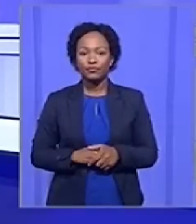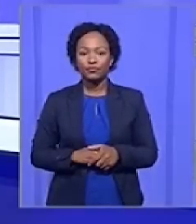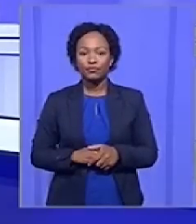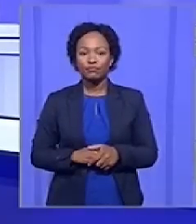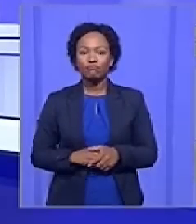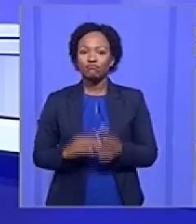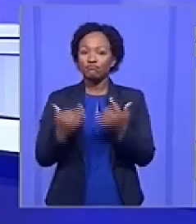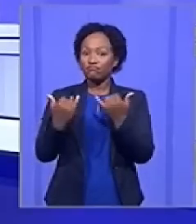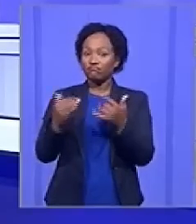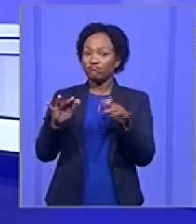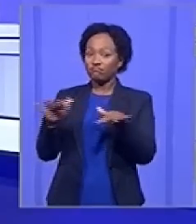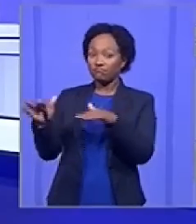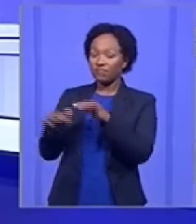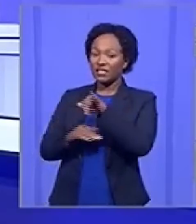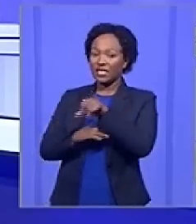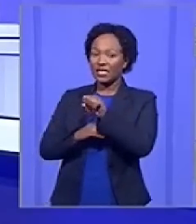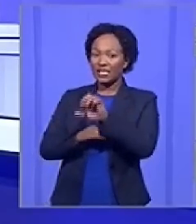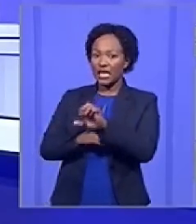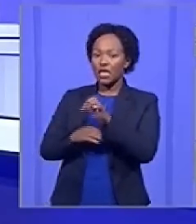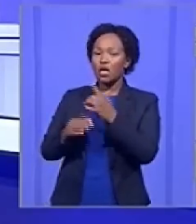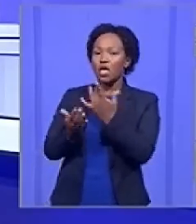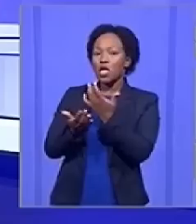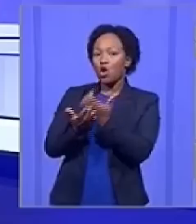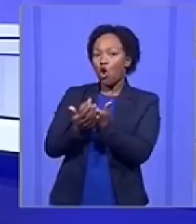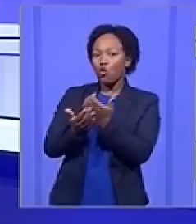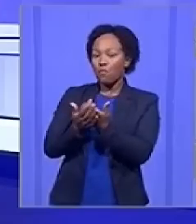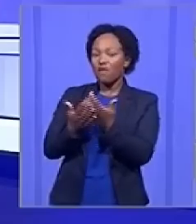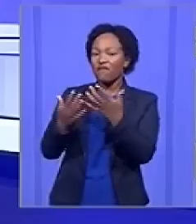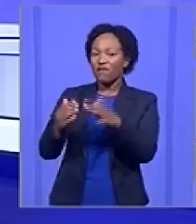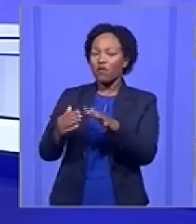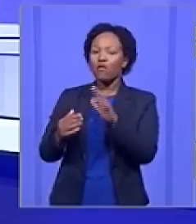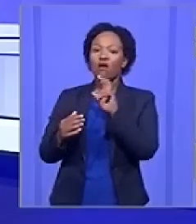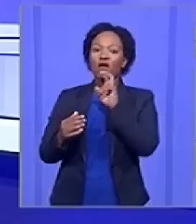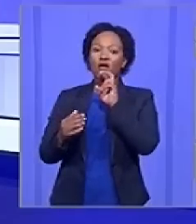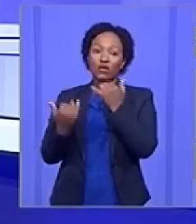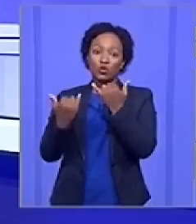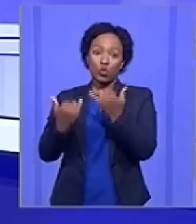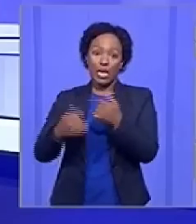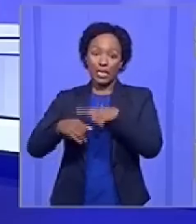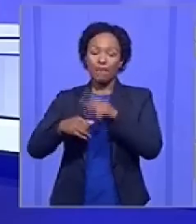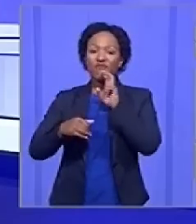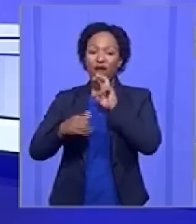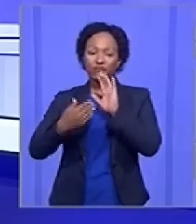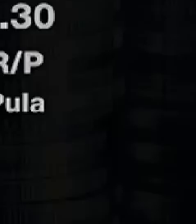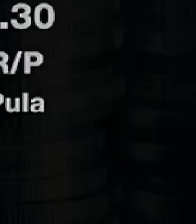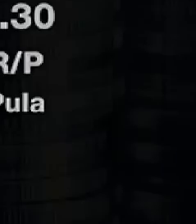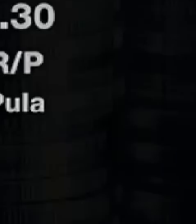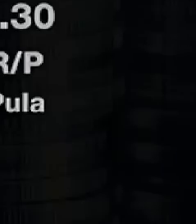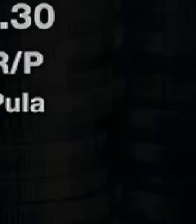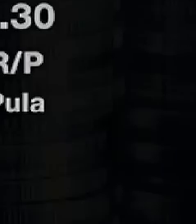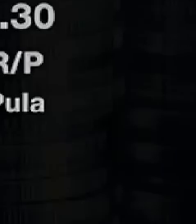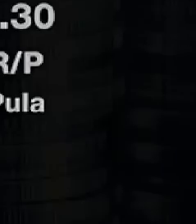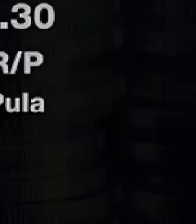Jale ha re bone hore mebaraka e sebeditse jwang ha JSE ne kwalwa horeng ya bohlano.